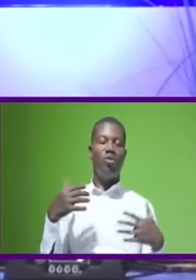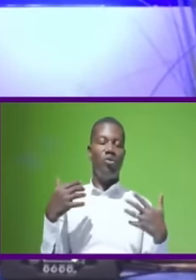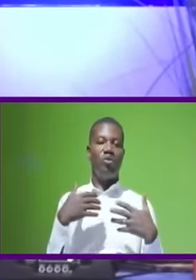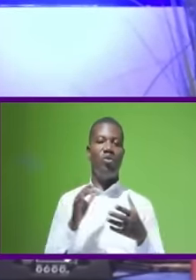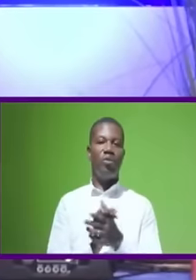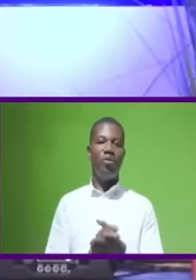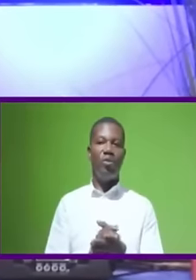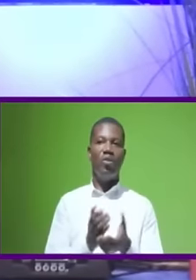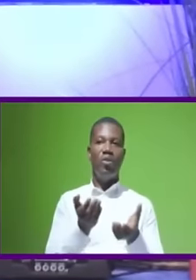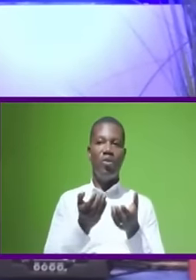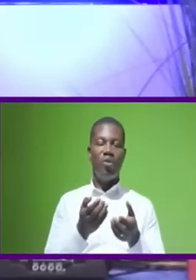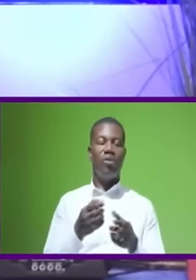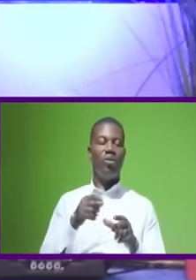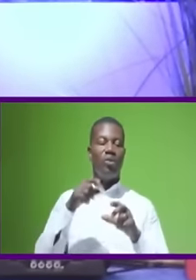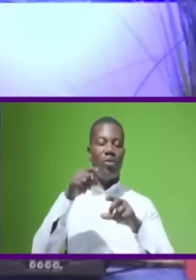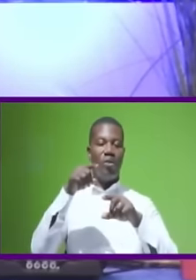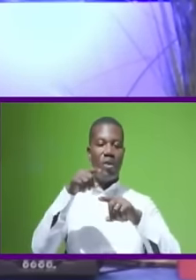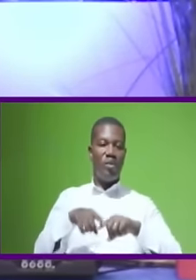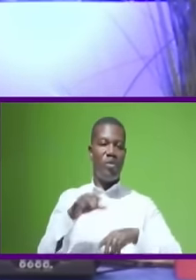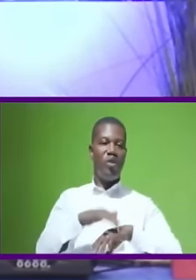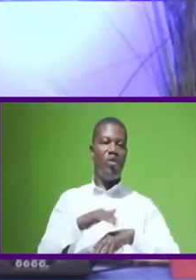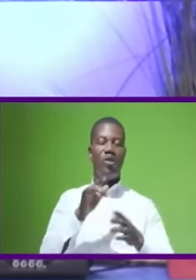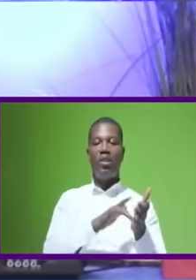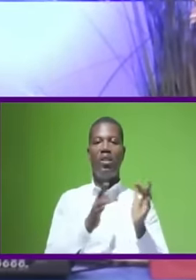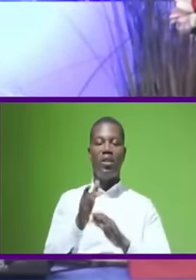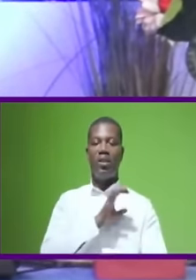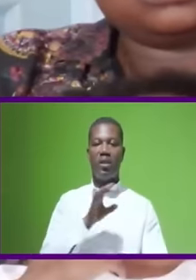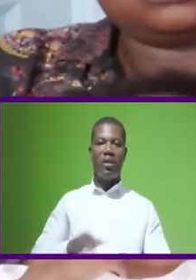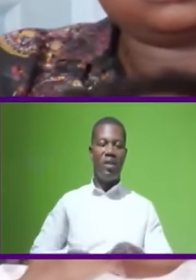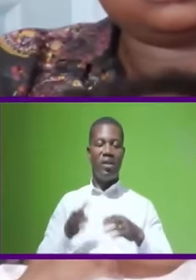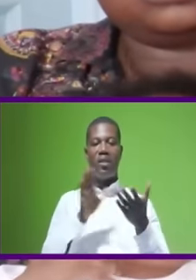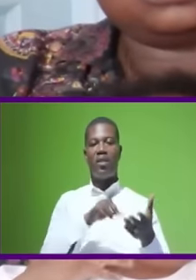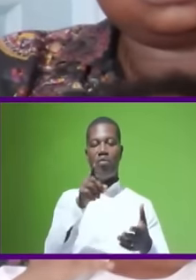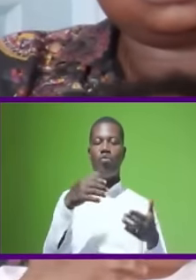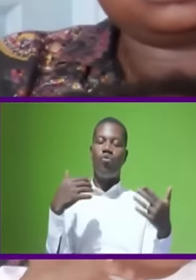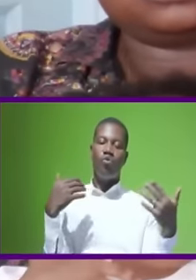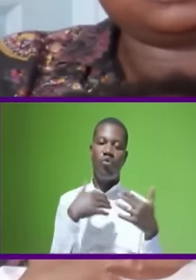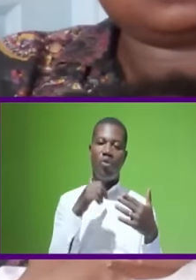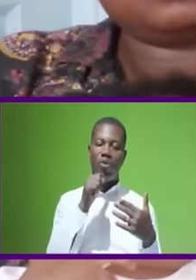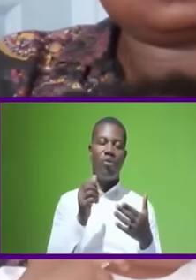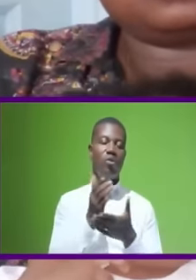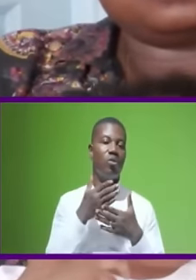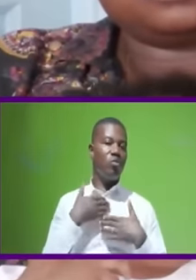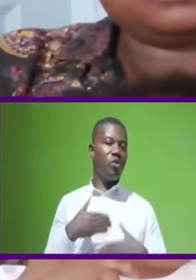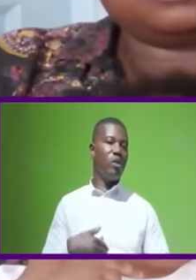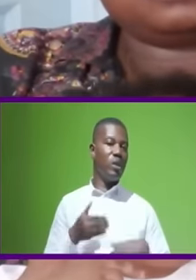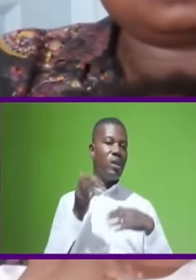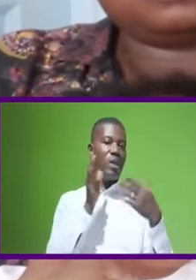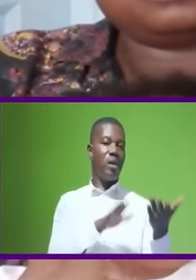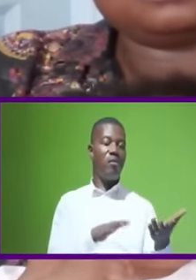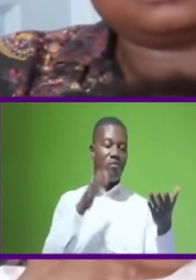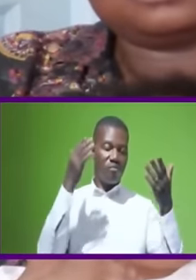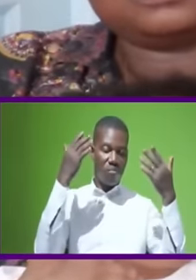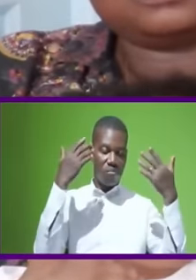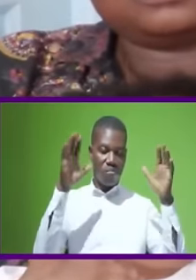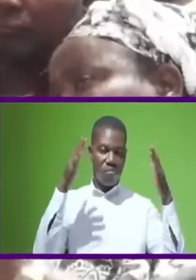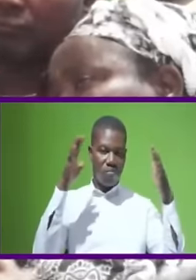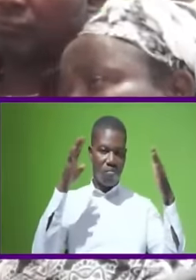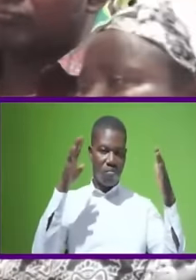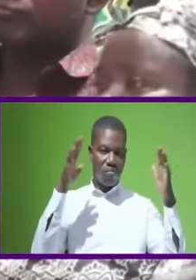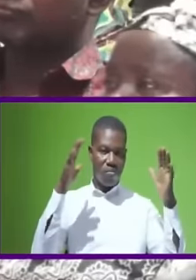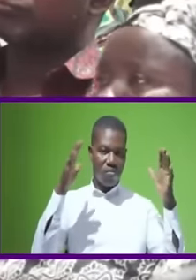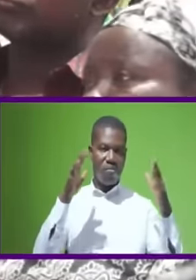pesa megina yesu wonosuna usuro. Yes. But I have intentionally do not want you to